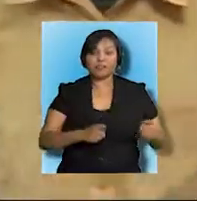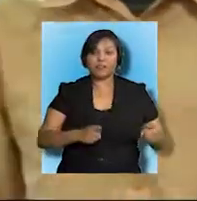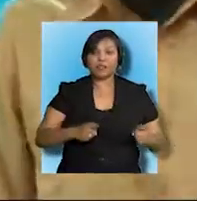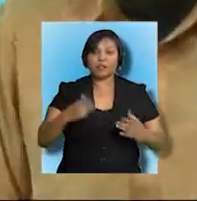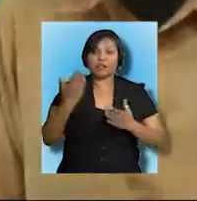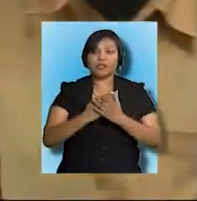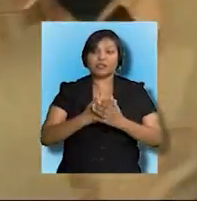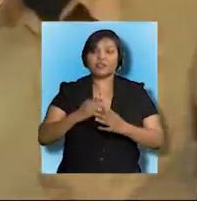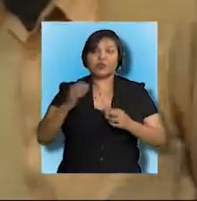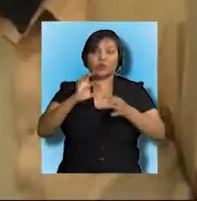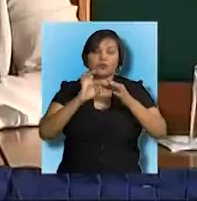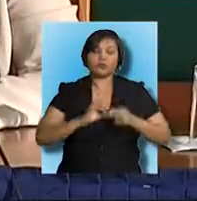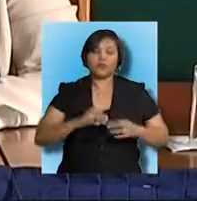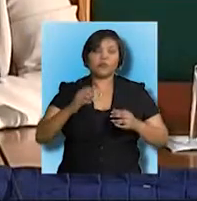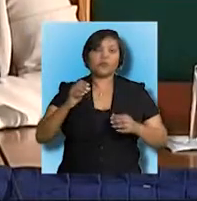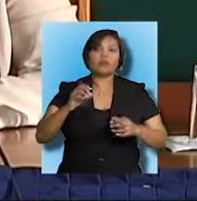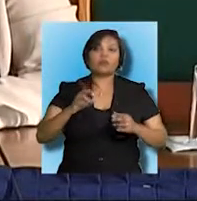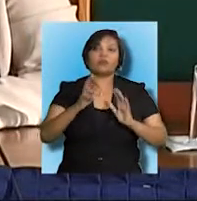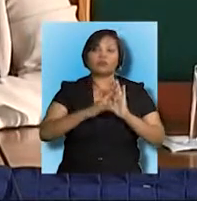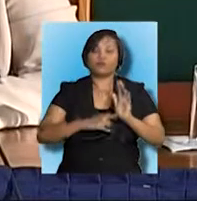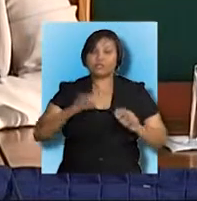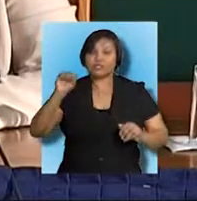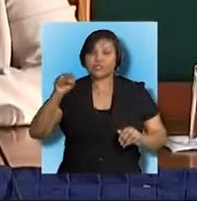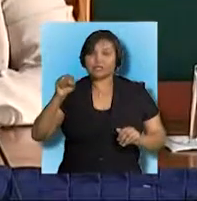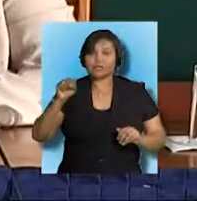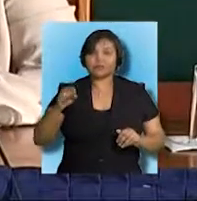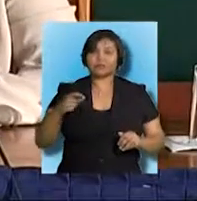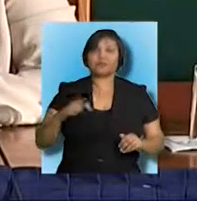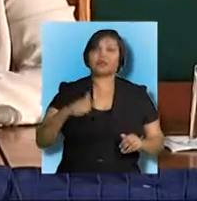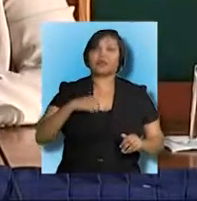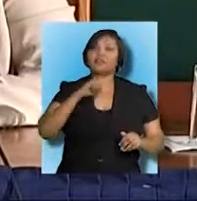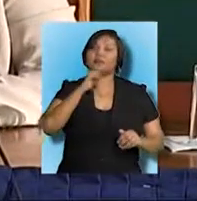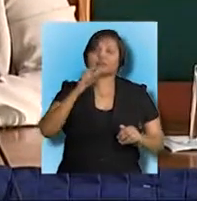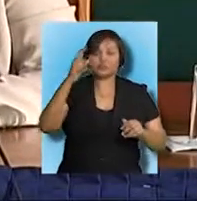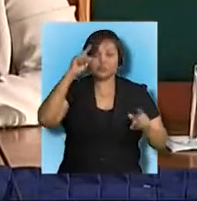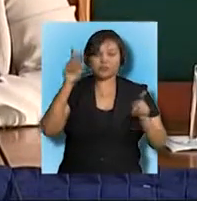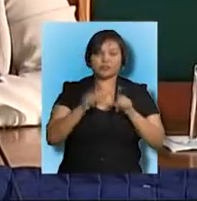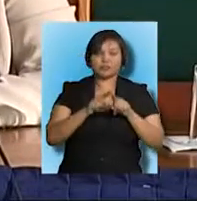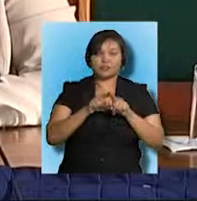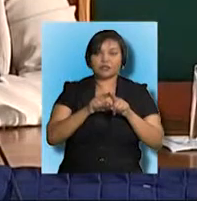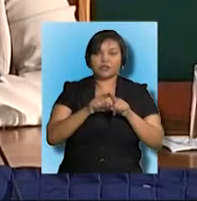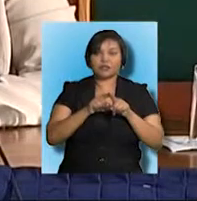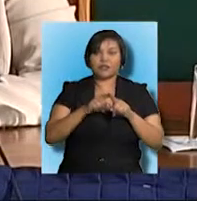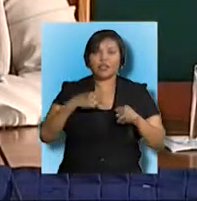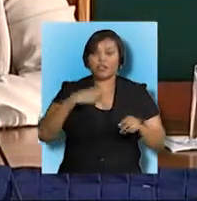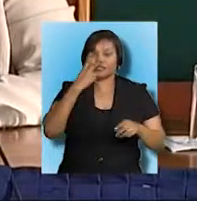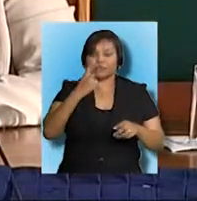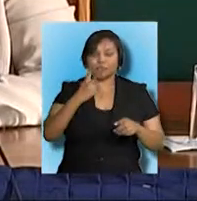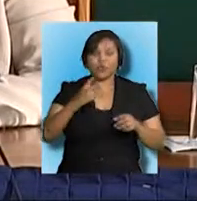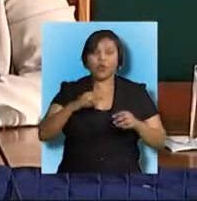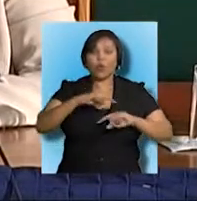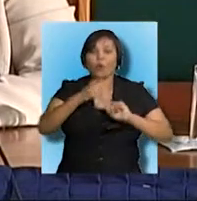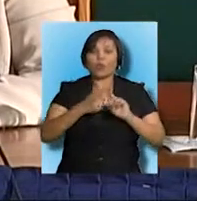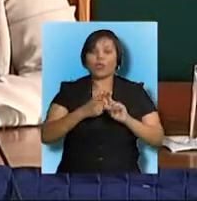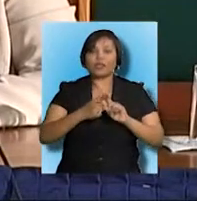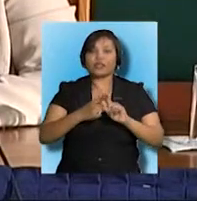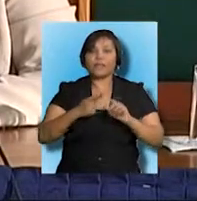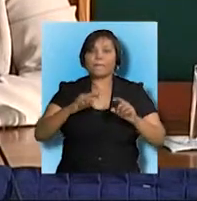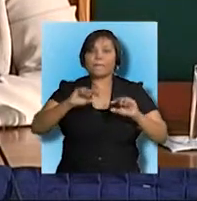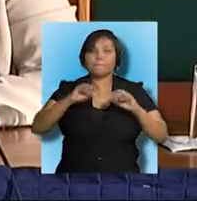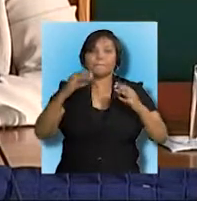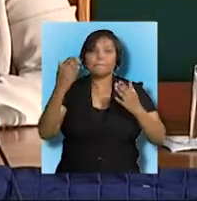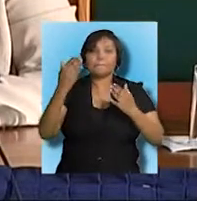with that, because what we have been seeing, because we have it here, is that as media houses expand, the quality has actually